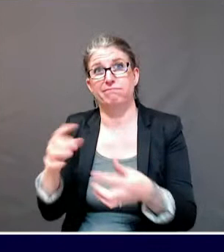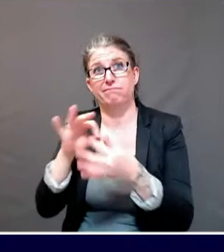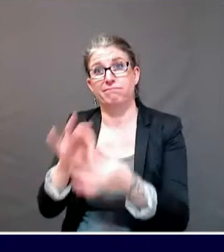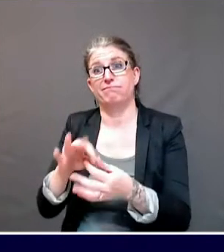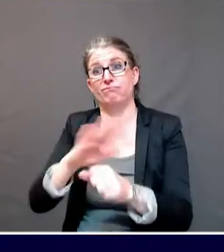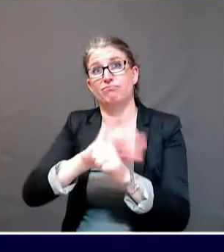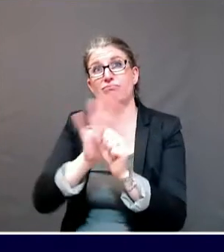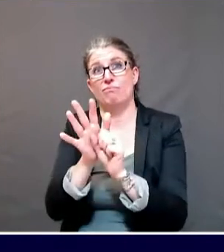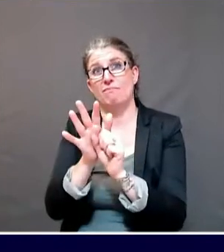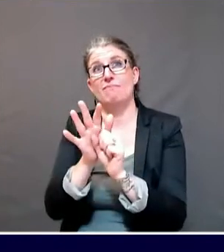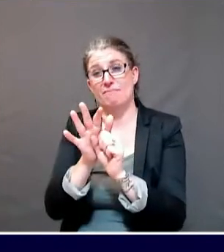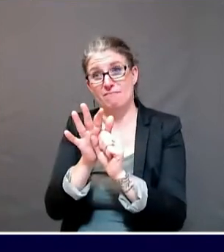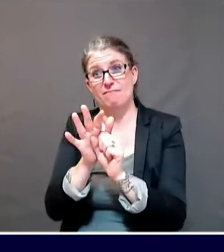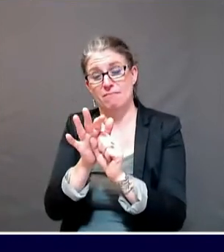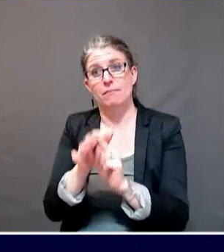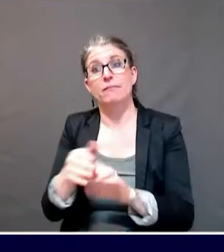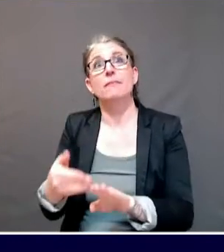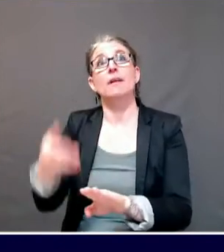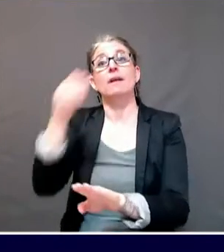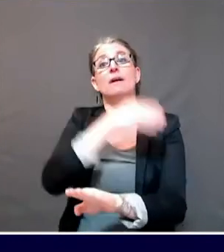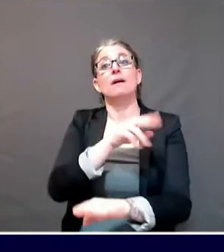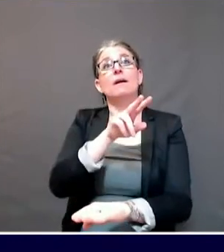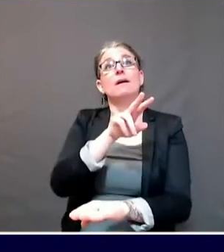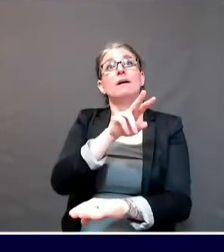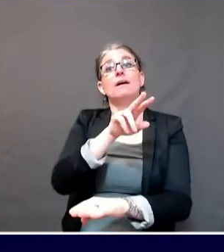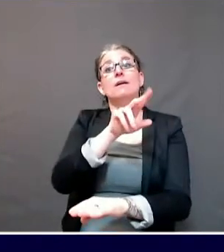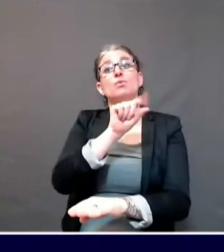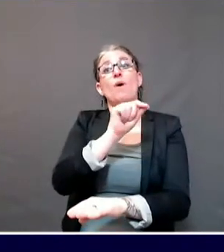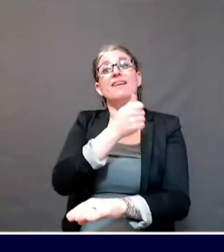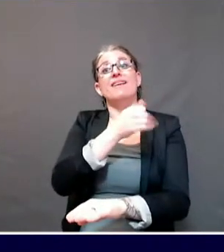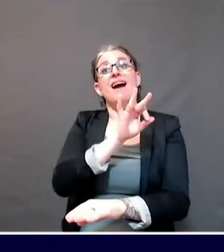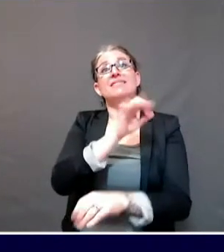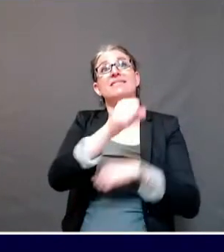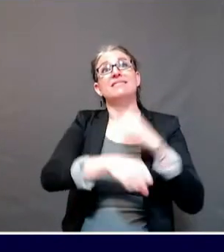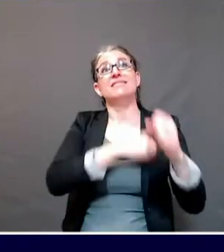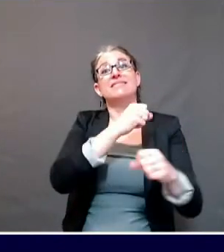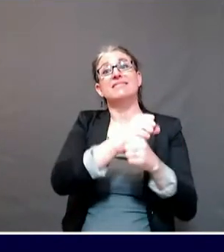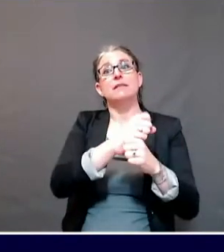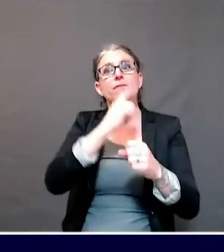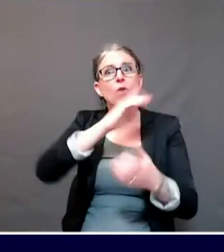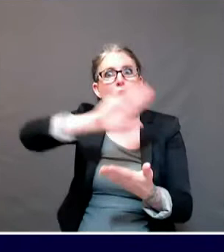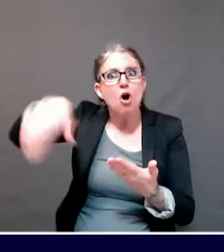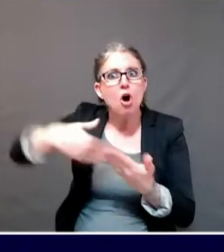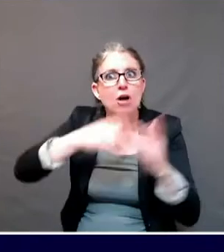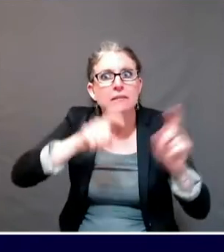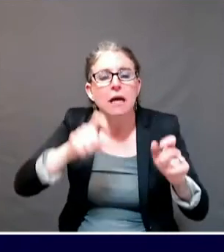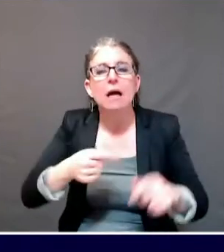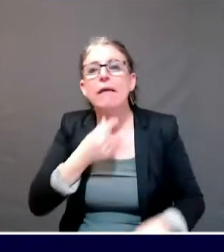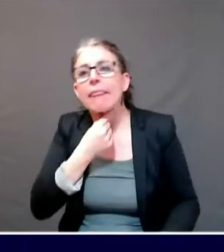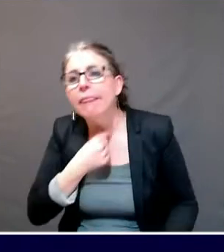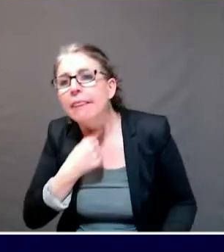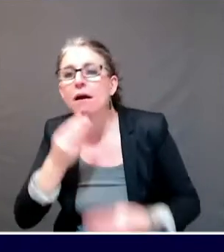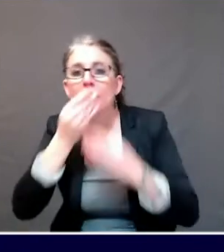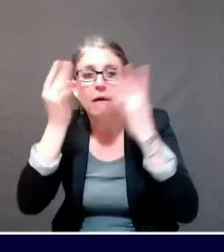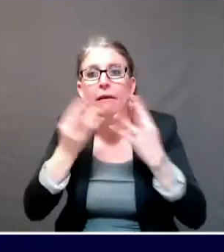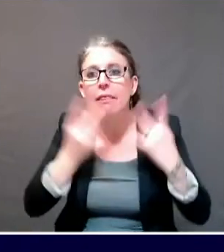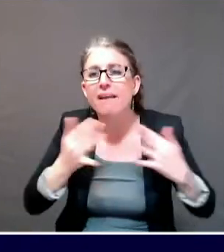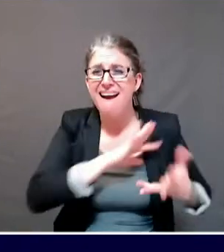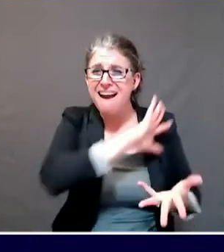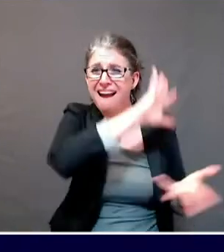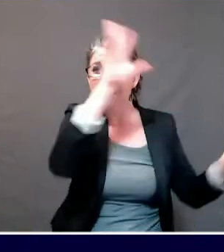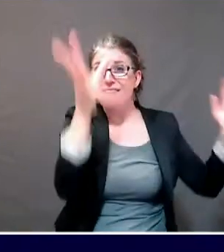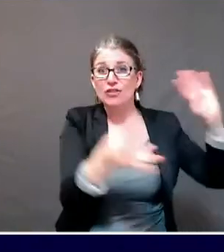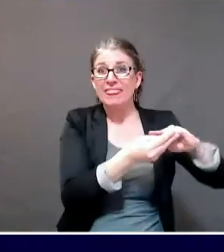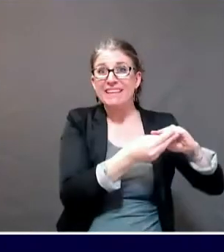that entire laboratory does for every single disease in a typical year. They blew through that by